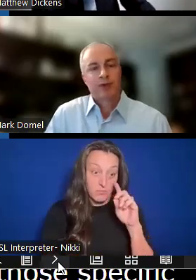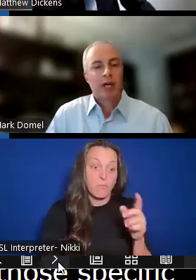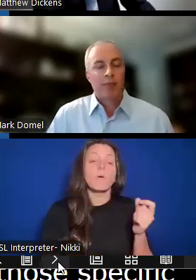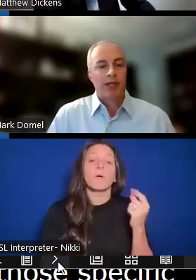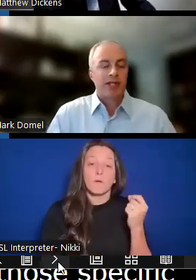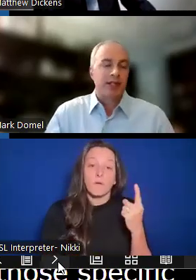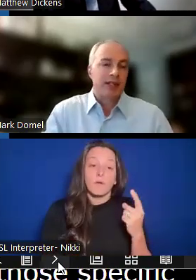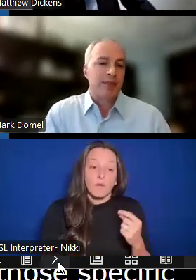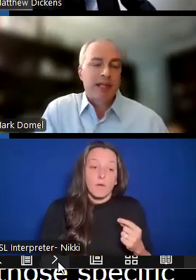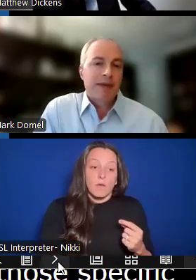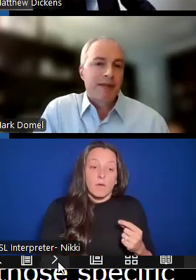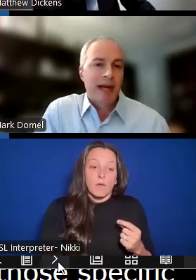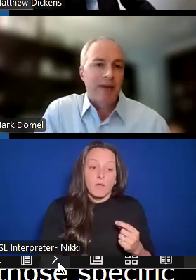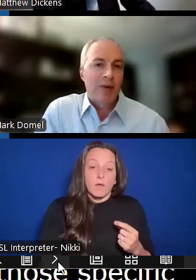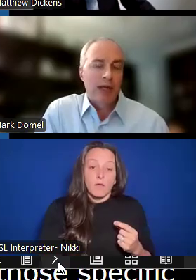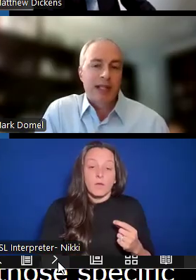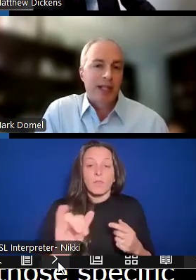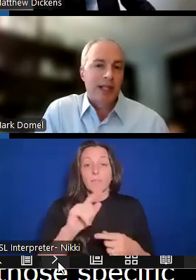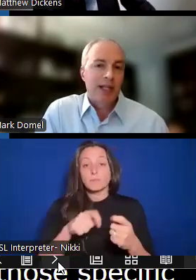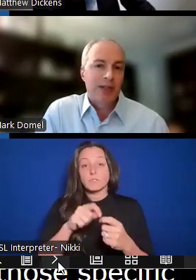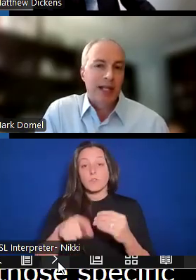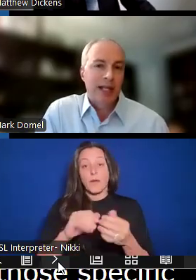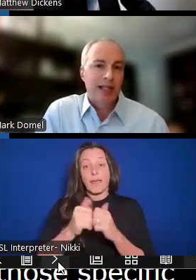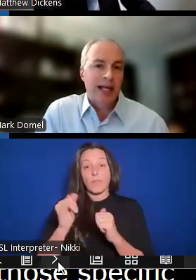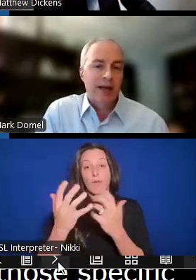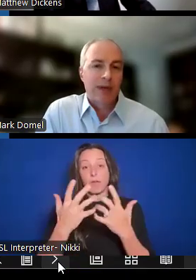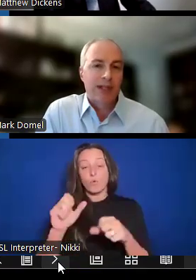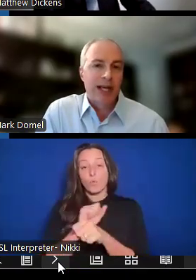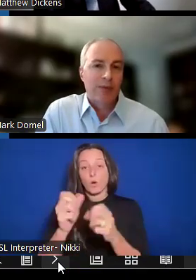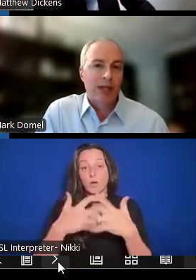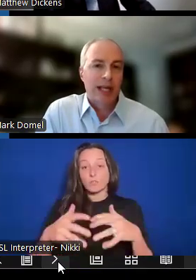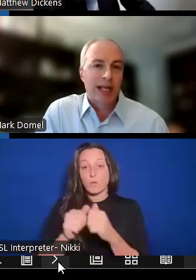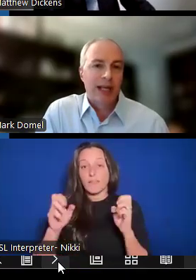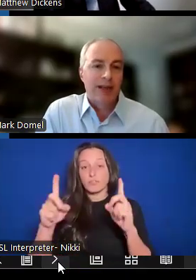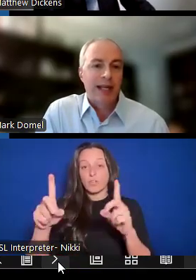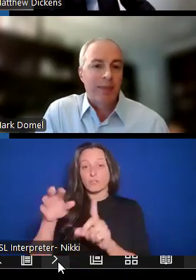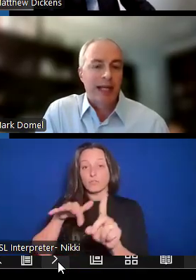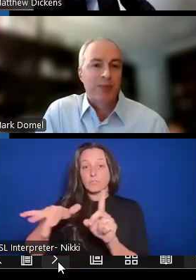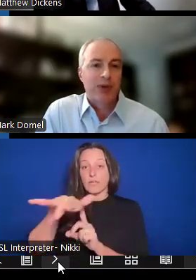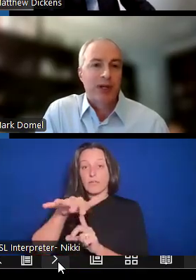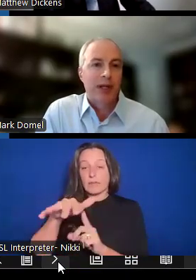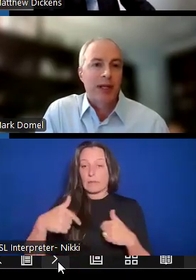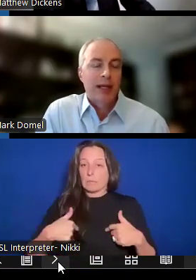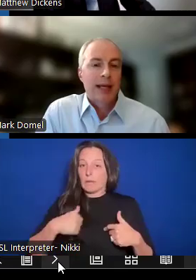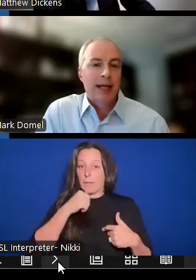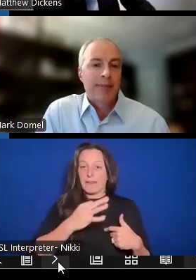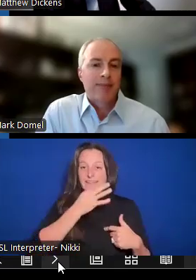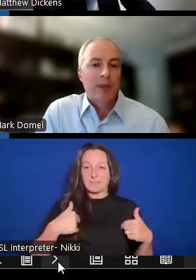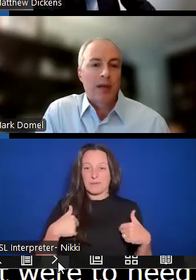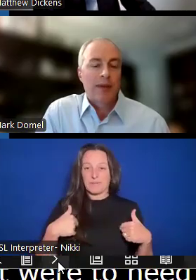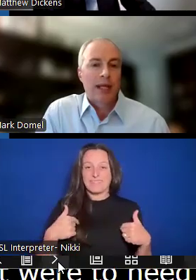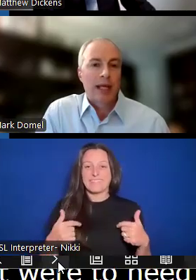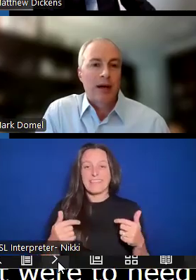Um, but the specifics of how that works in the educational setting is not really anything I'm an expert on.